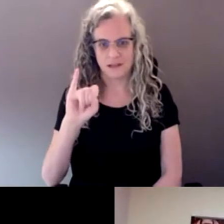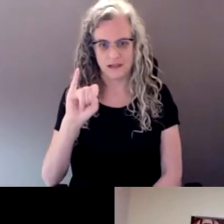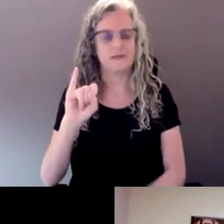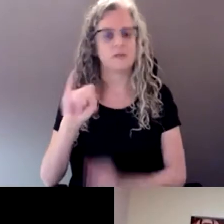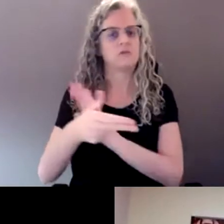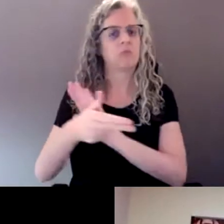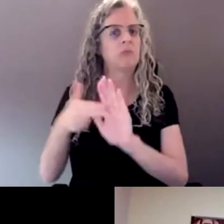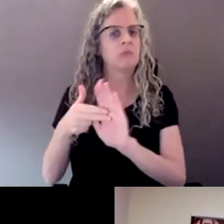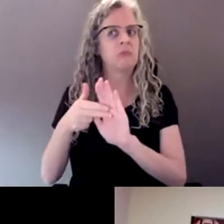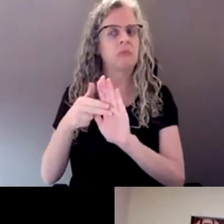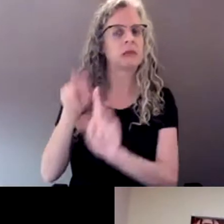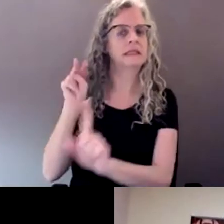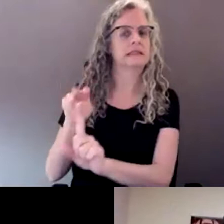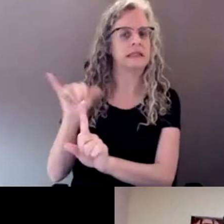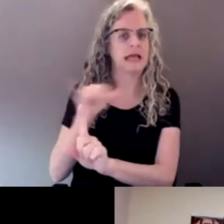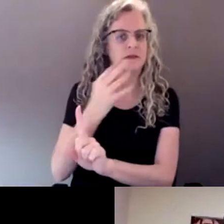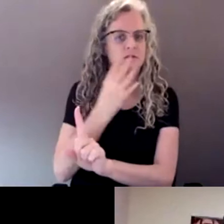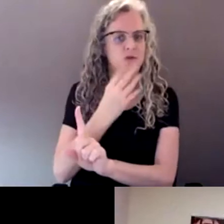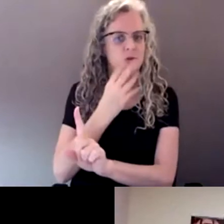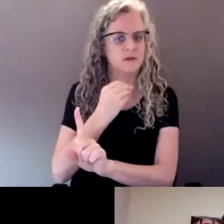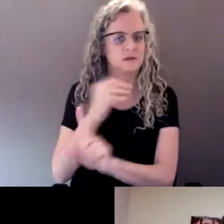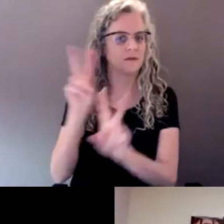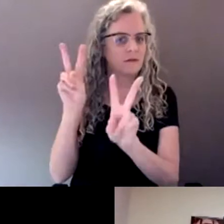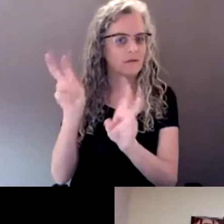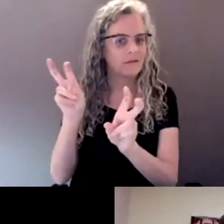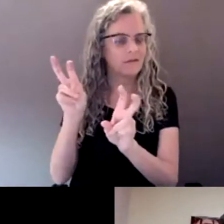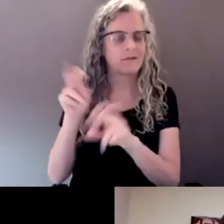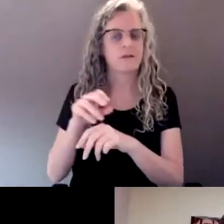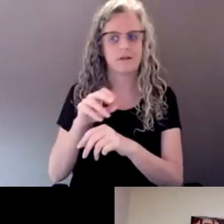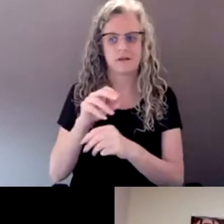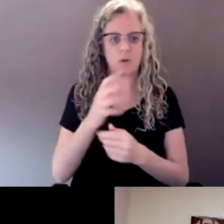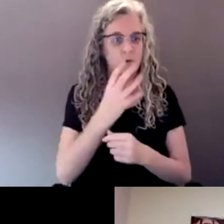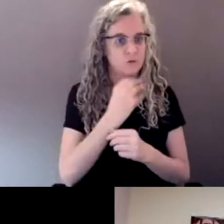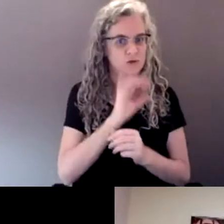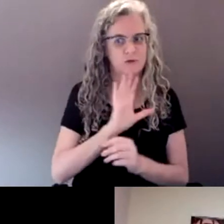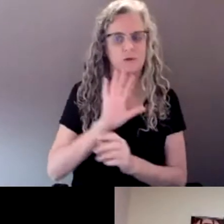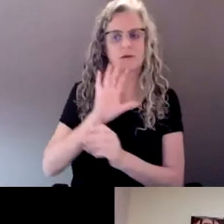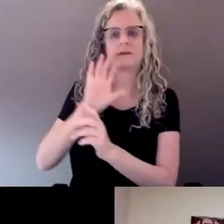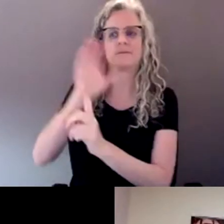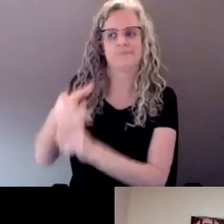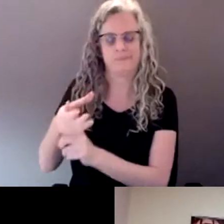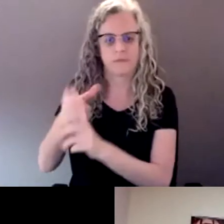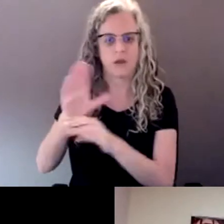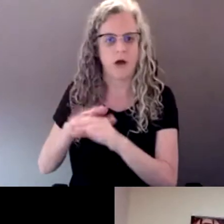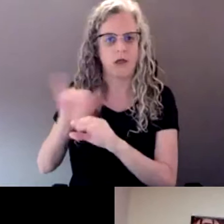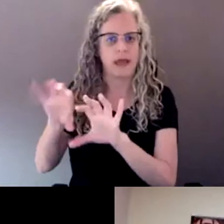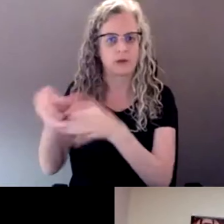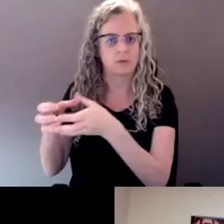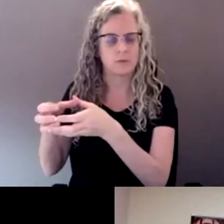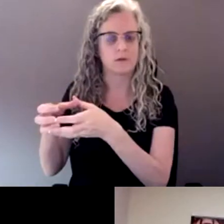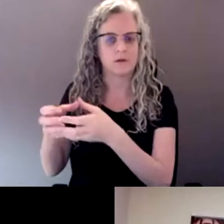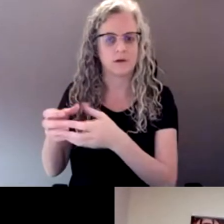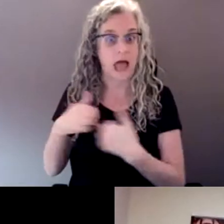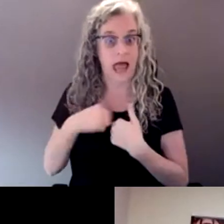Hutus were projecting the Jewishness as a trait upon the Tutsis. Which is something I did not